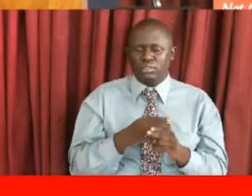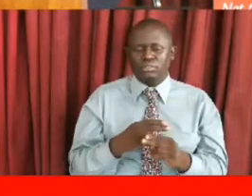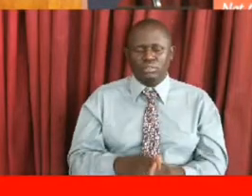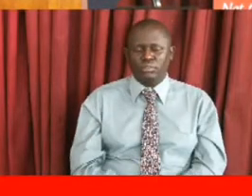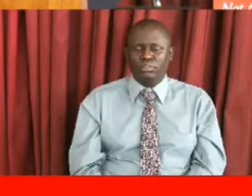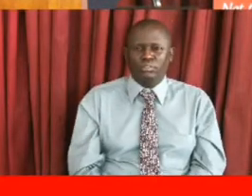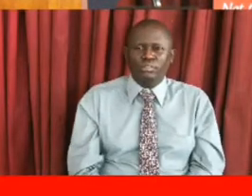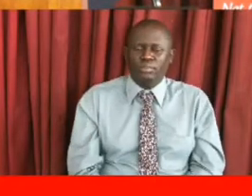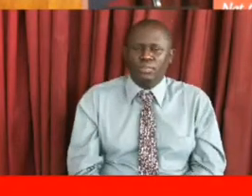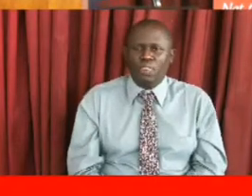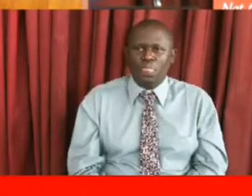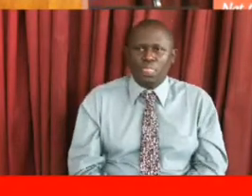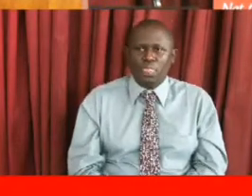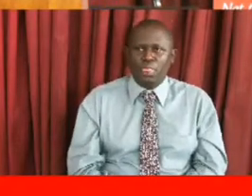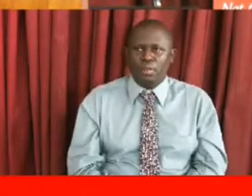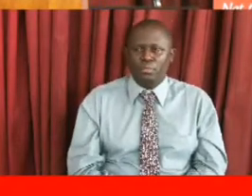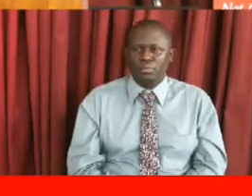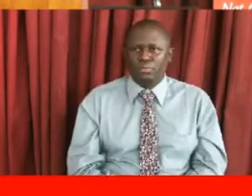of